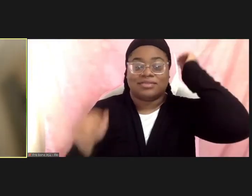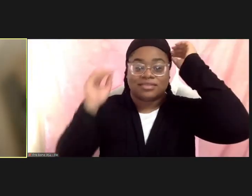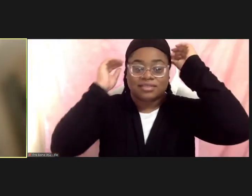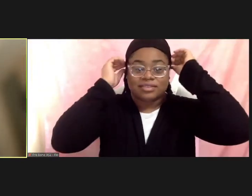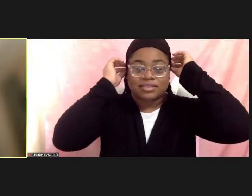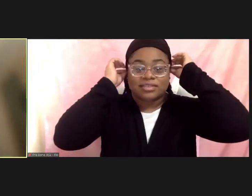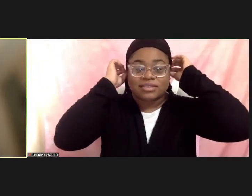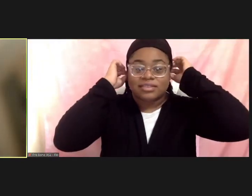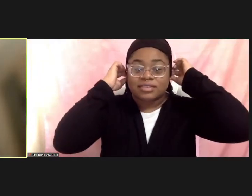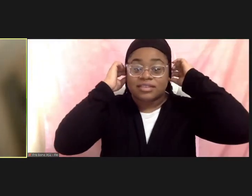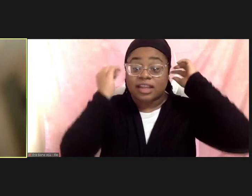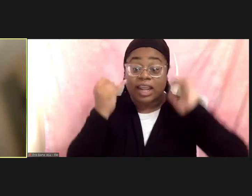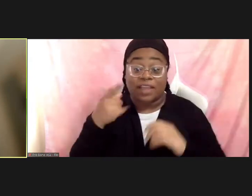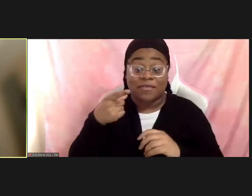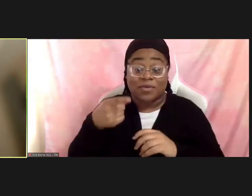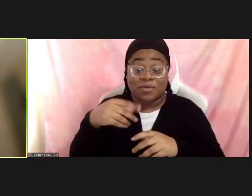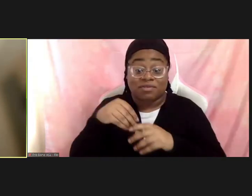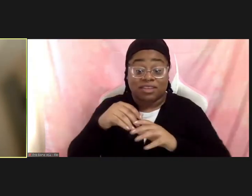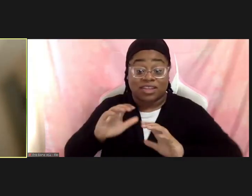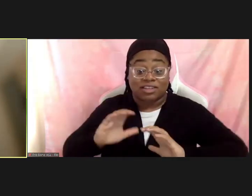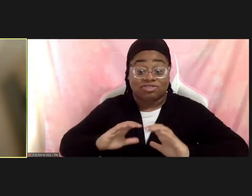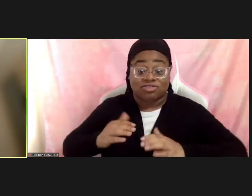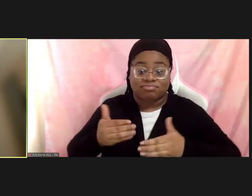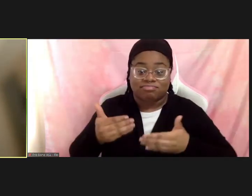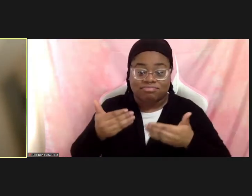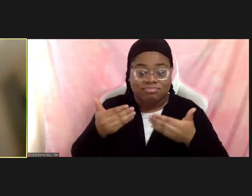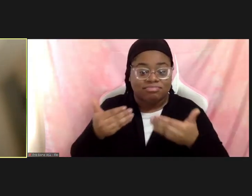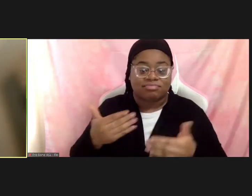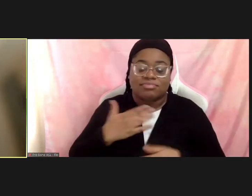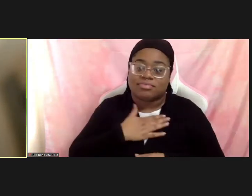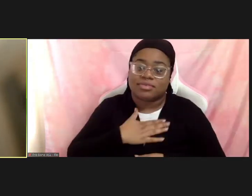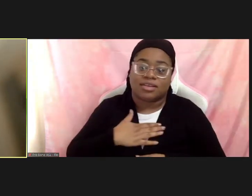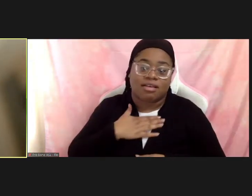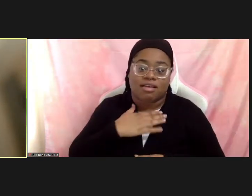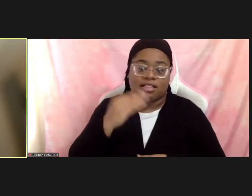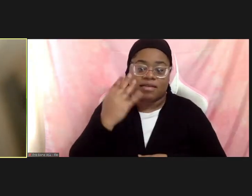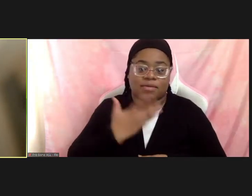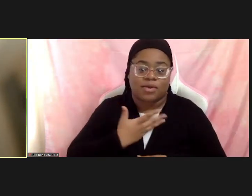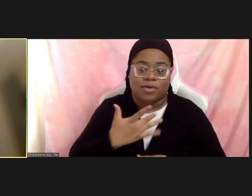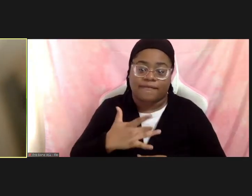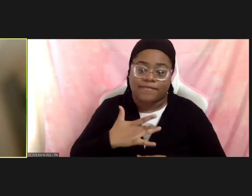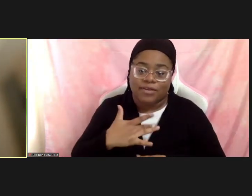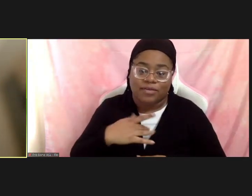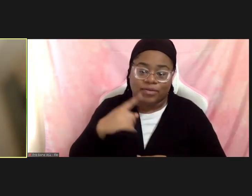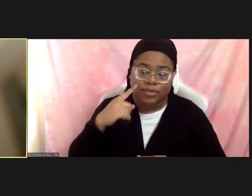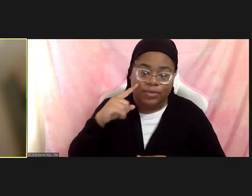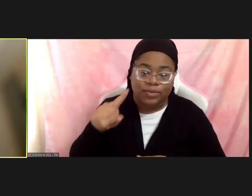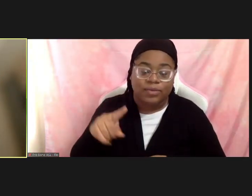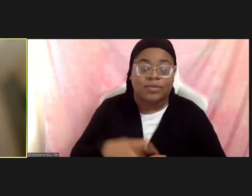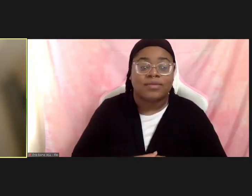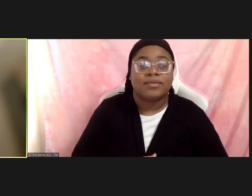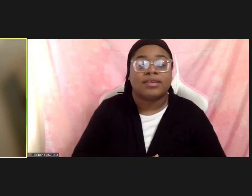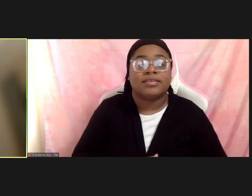If you're in the chat, please let us know how that felt for you.